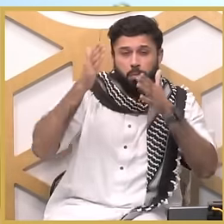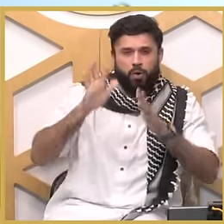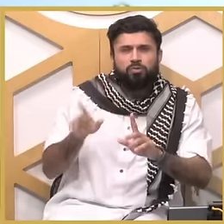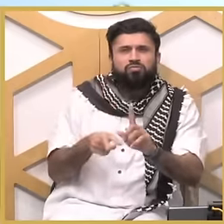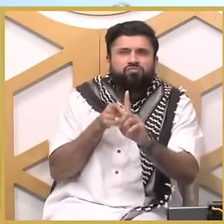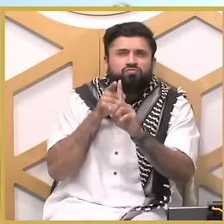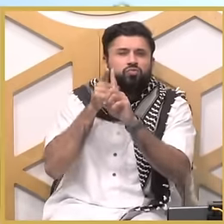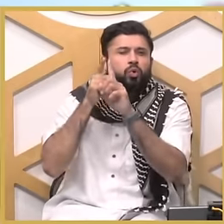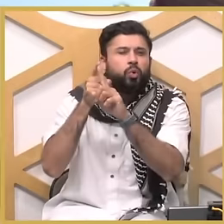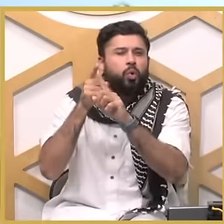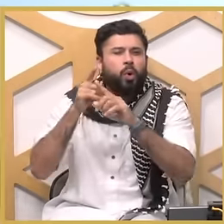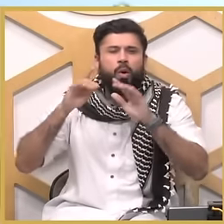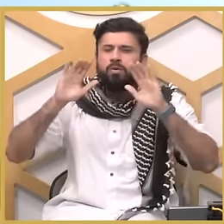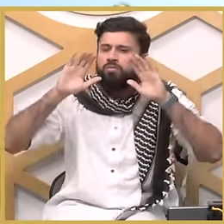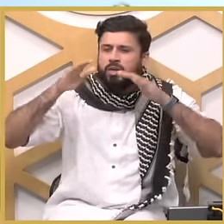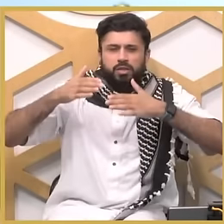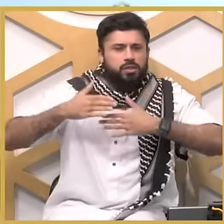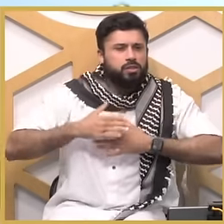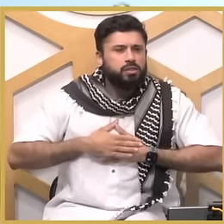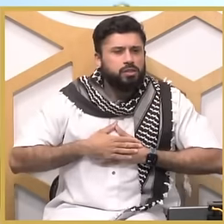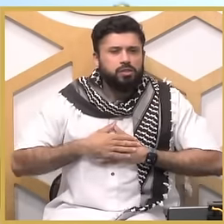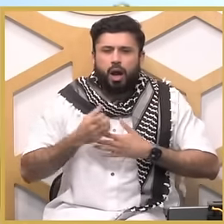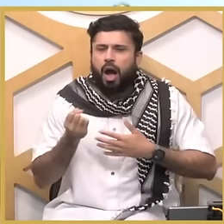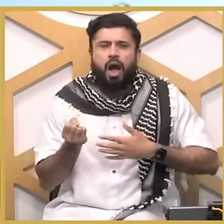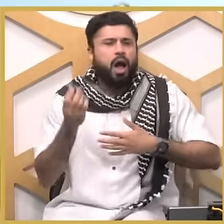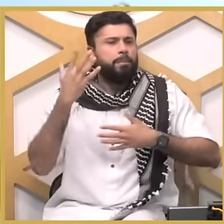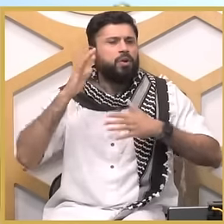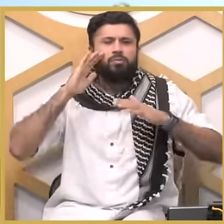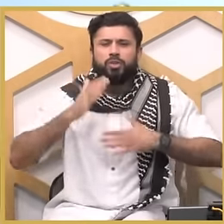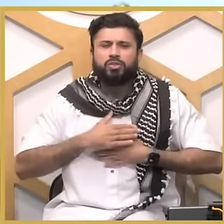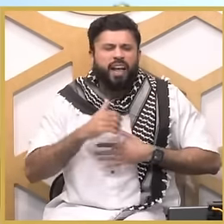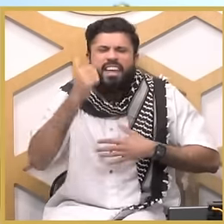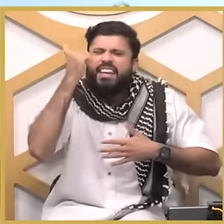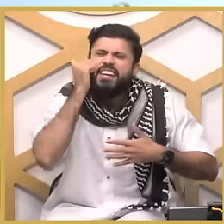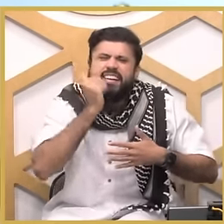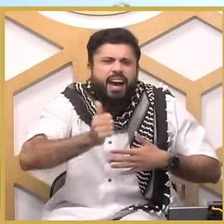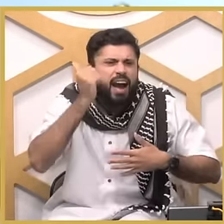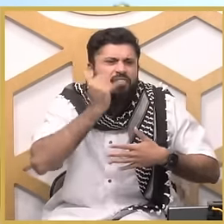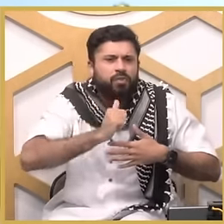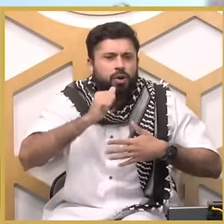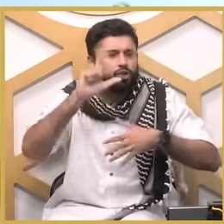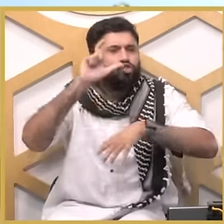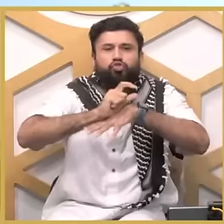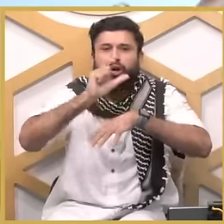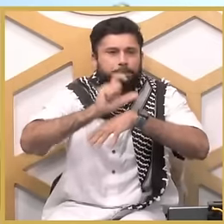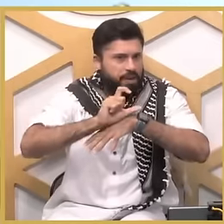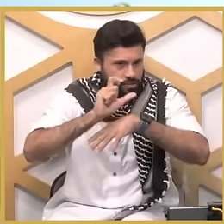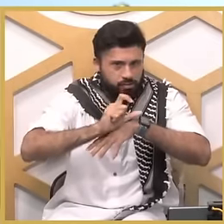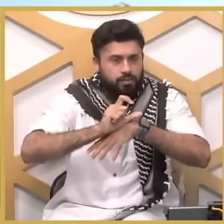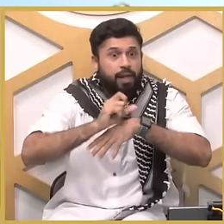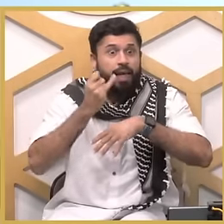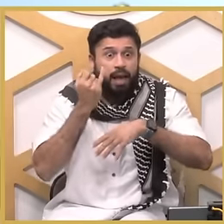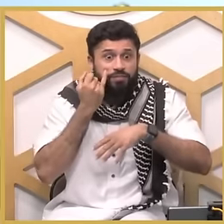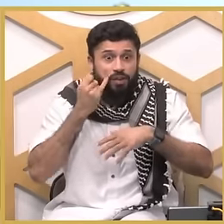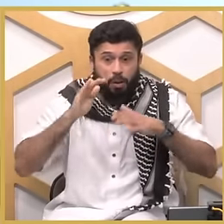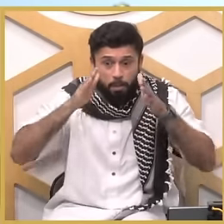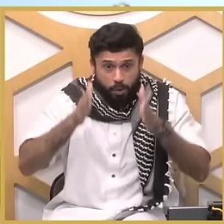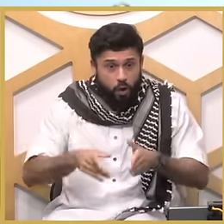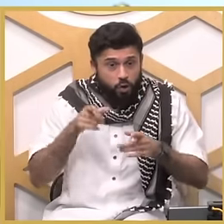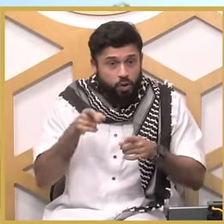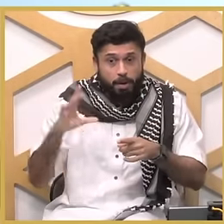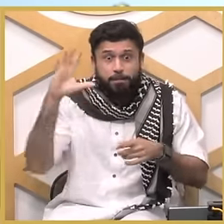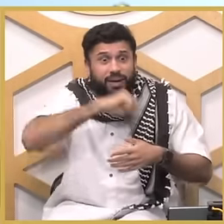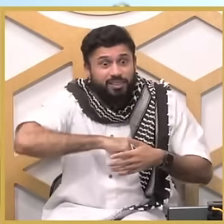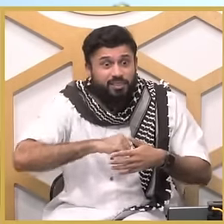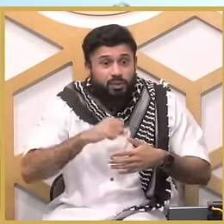masjid, it's the most miserable thing in the world for them. It's not fard for them to pray every single fajr in the masjid,